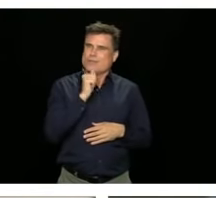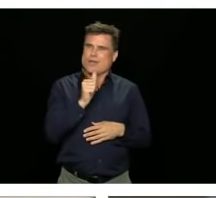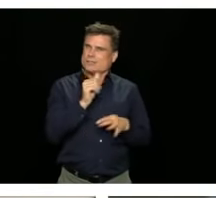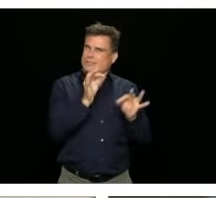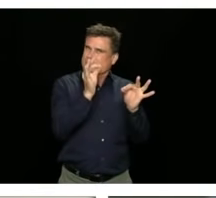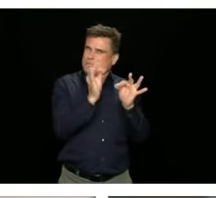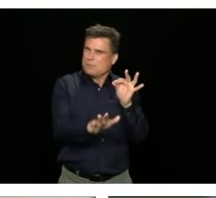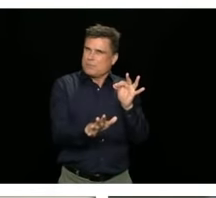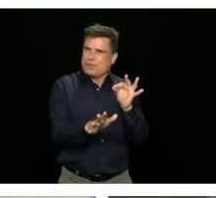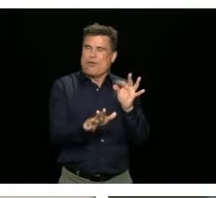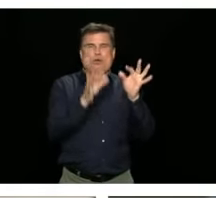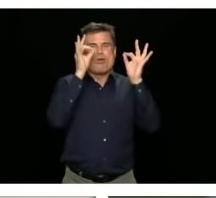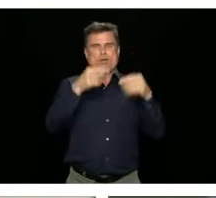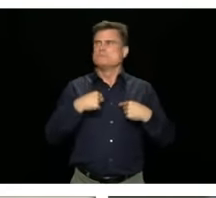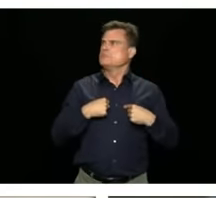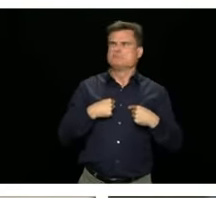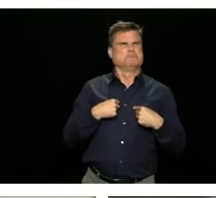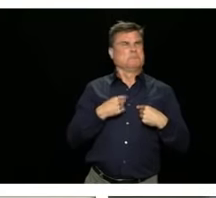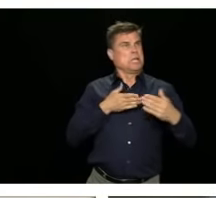But